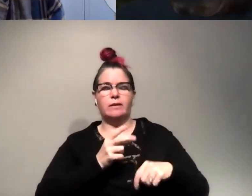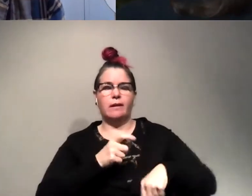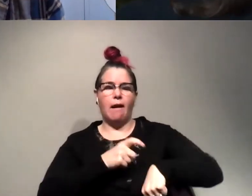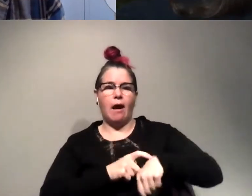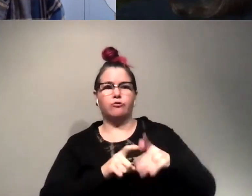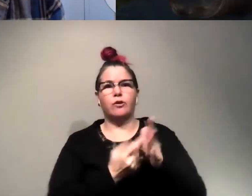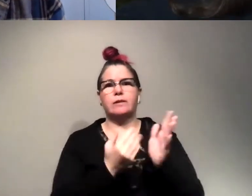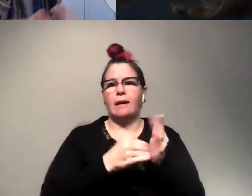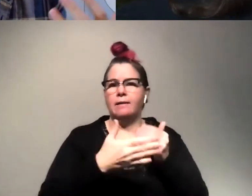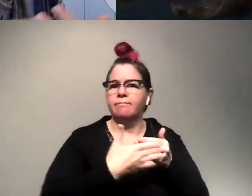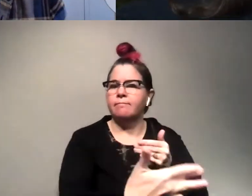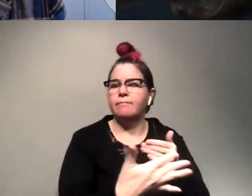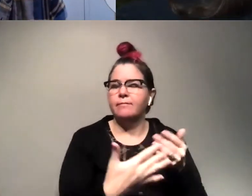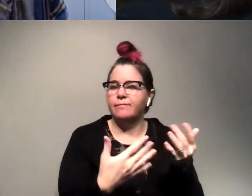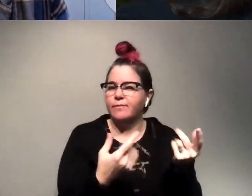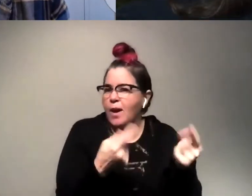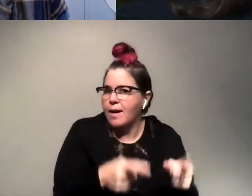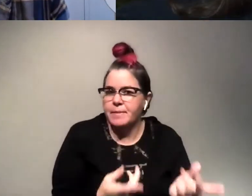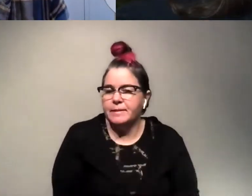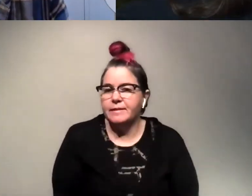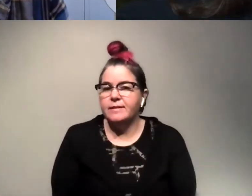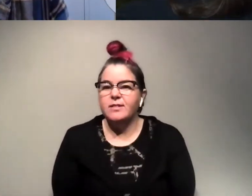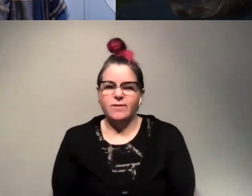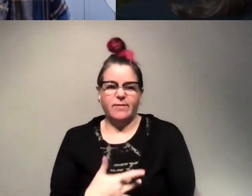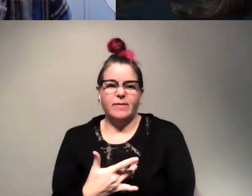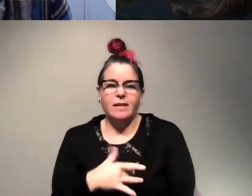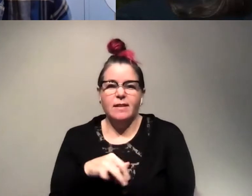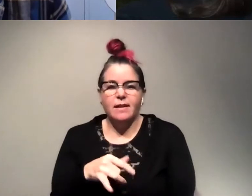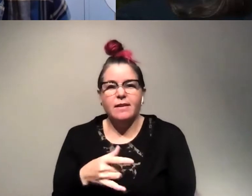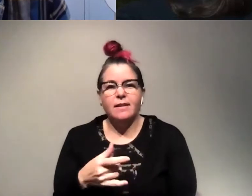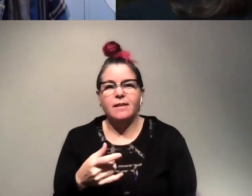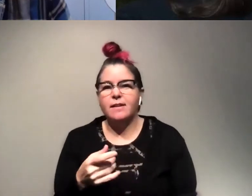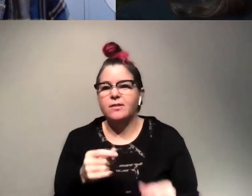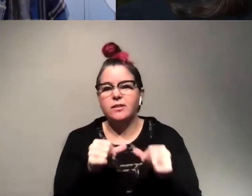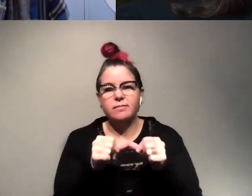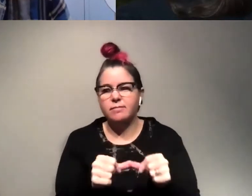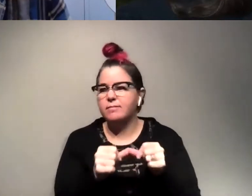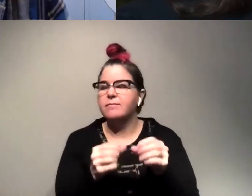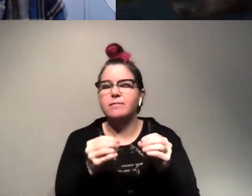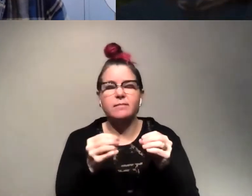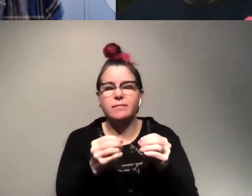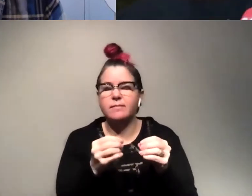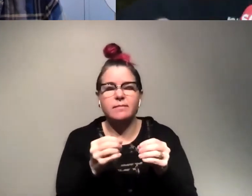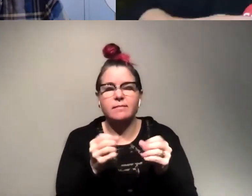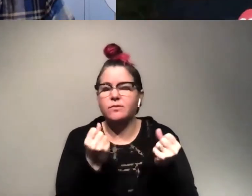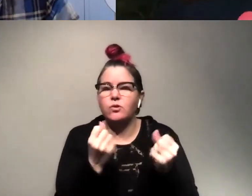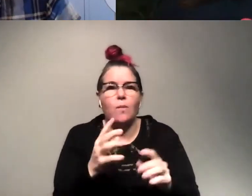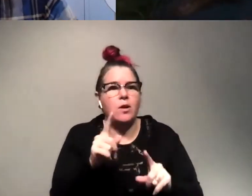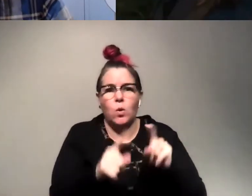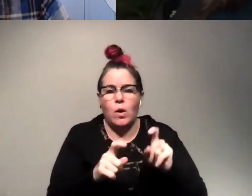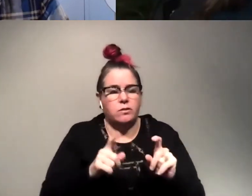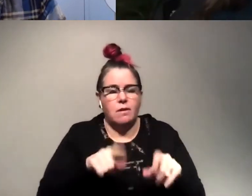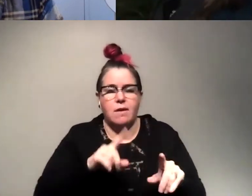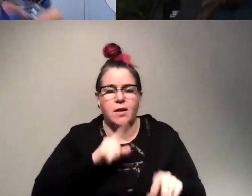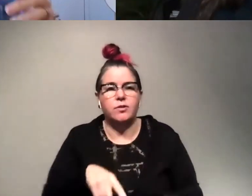Mm-hmm. So I feel like there are just endless things to be discovered. That's awesome. I think you've touched on